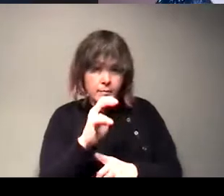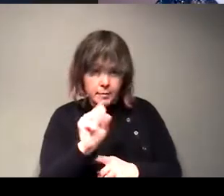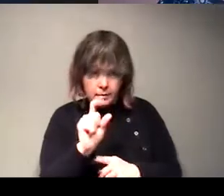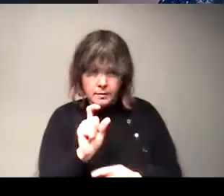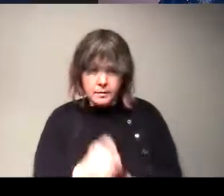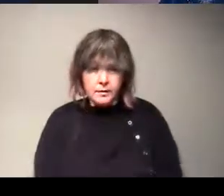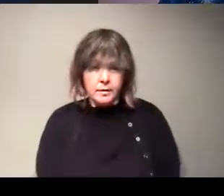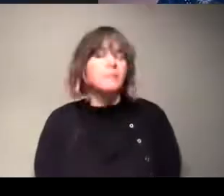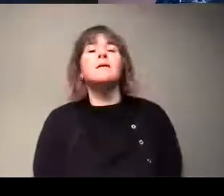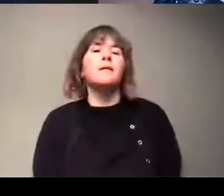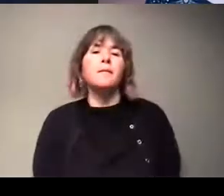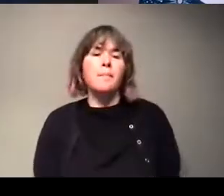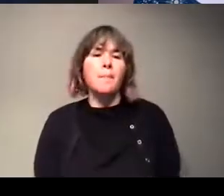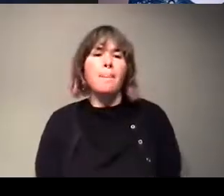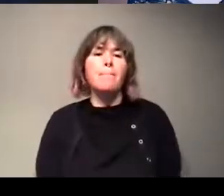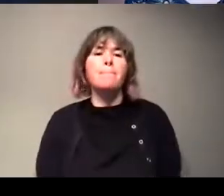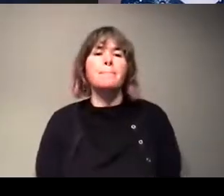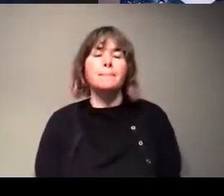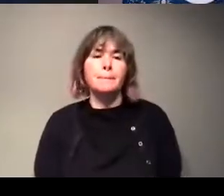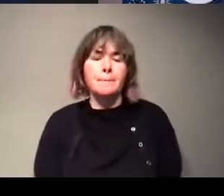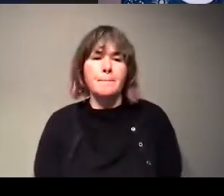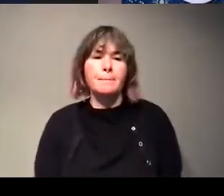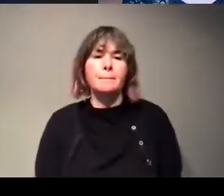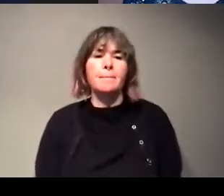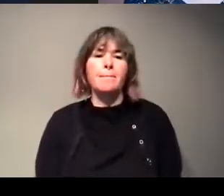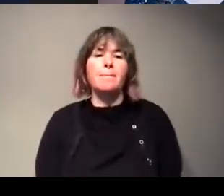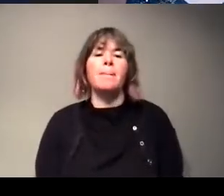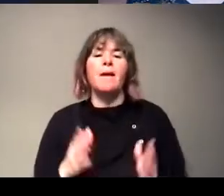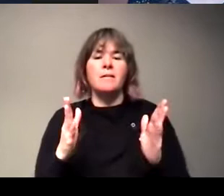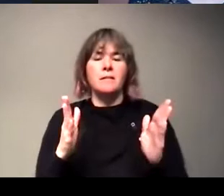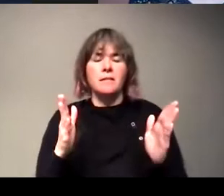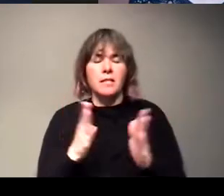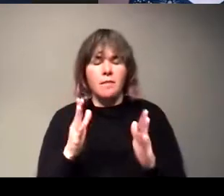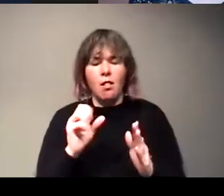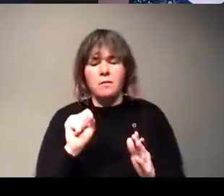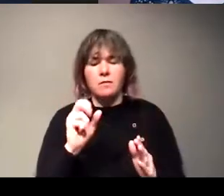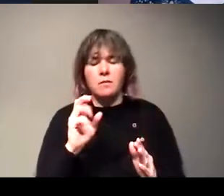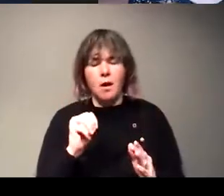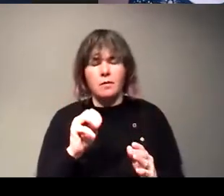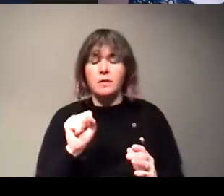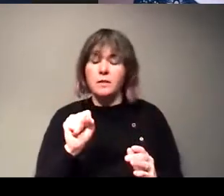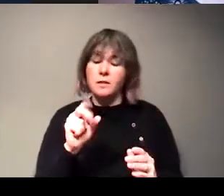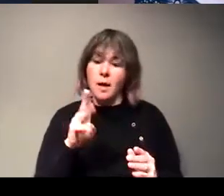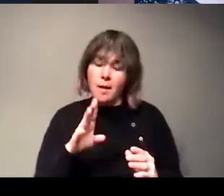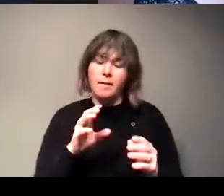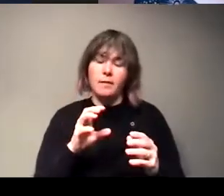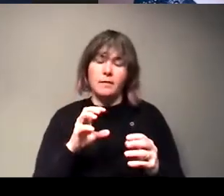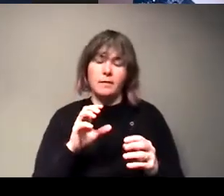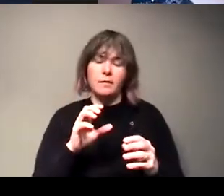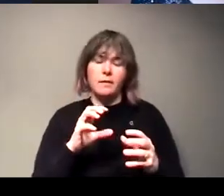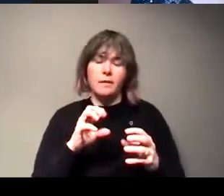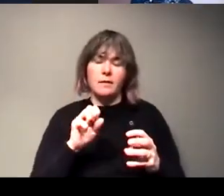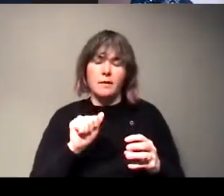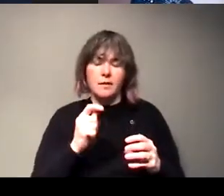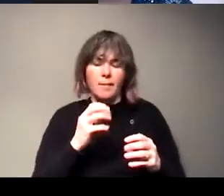So this is about like accelerating small packets of subatomic particles. And we have a way to do this on Earth, but